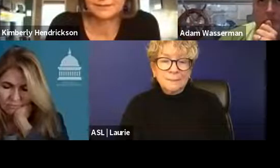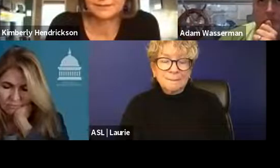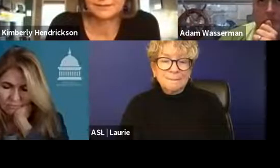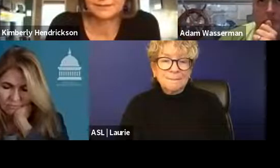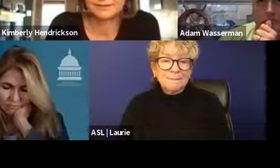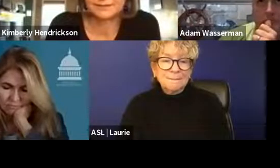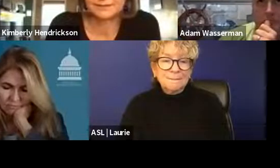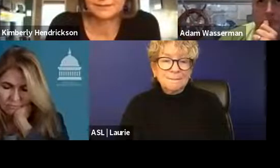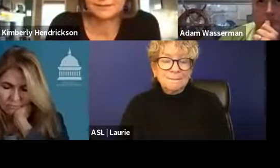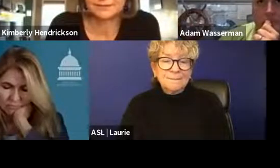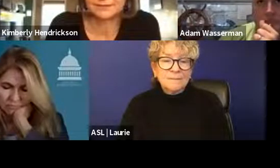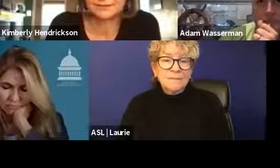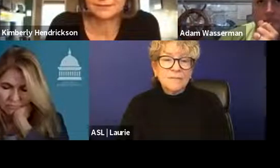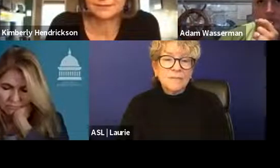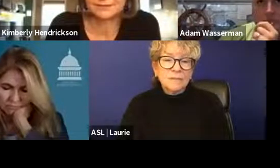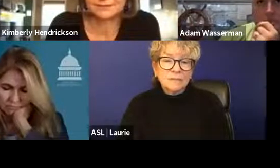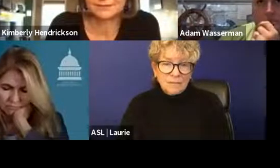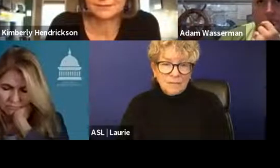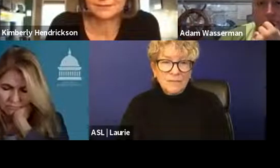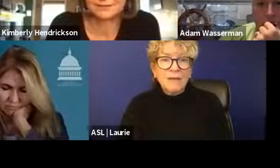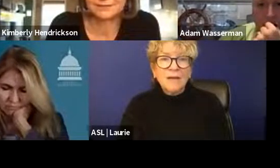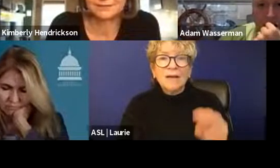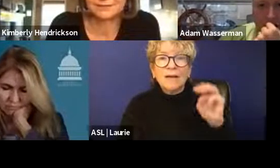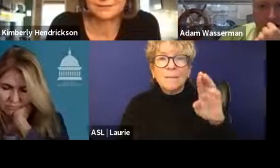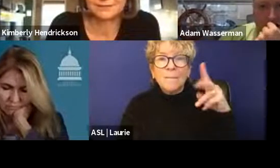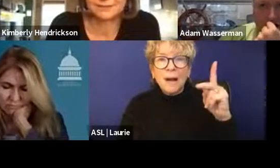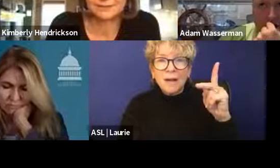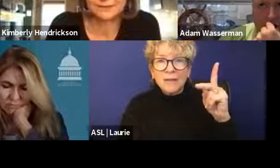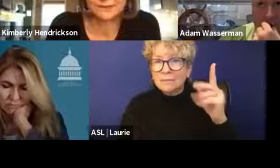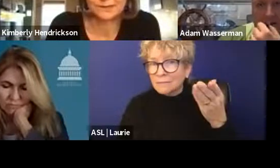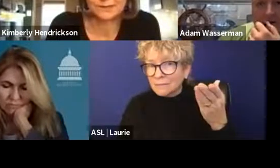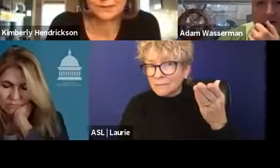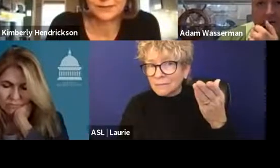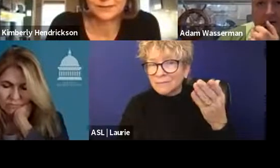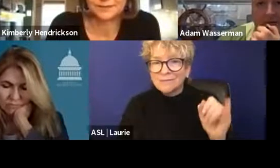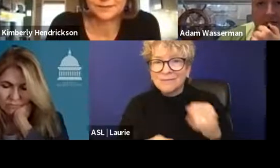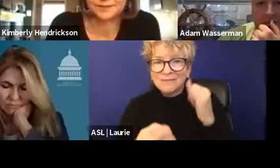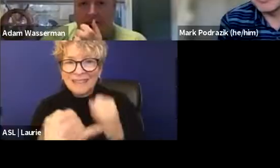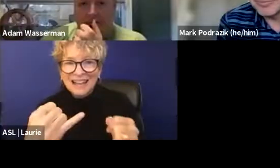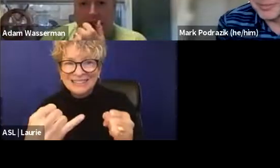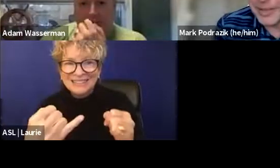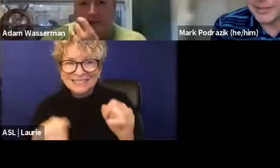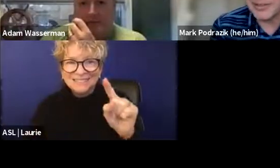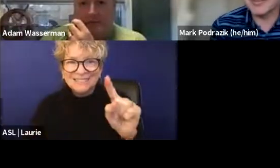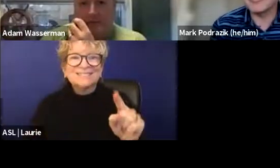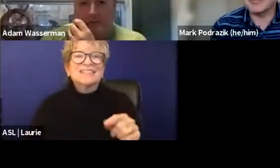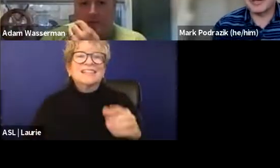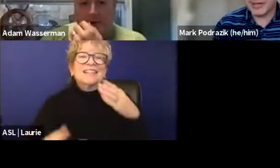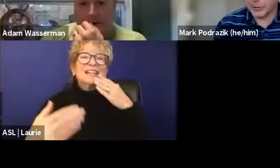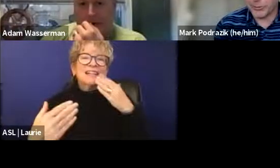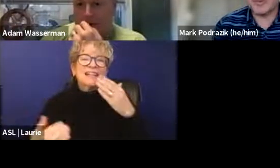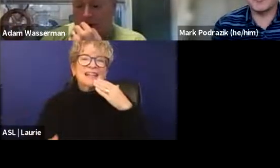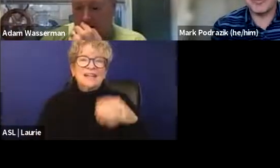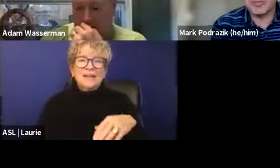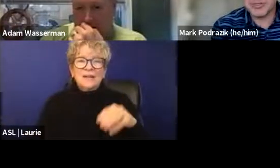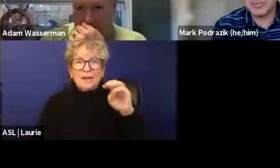All right, Mark, you get to be the anchor. Thank you. We had a very